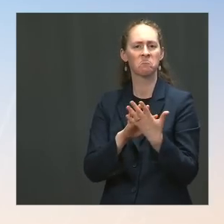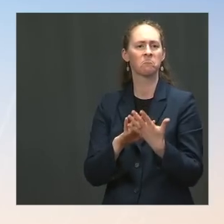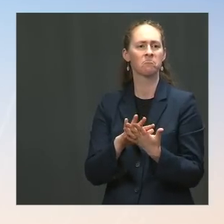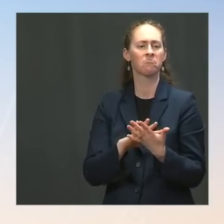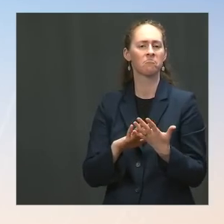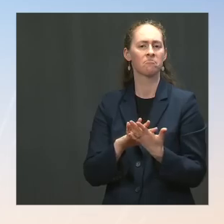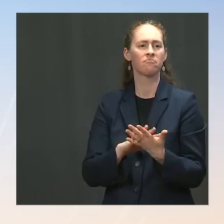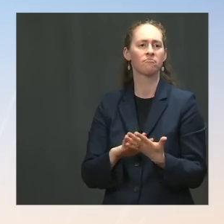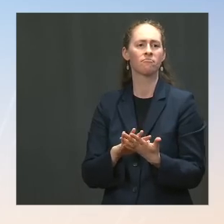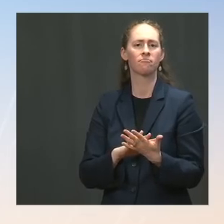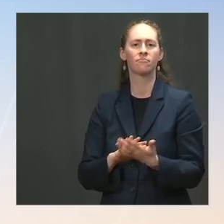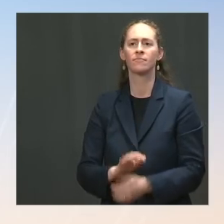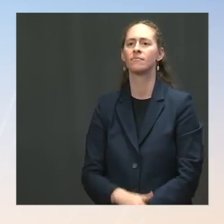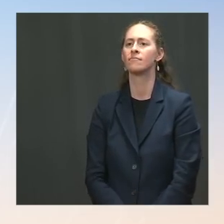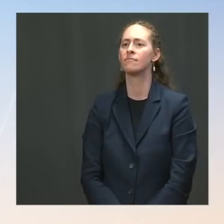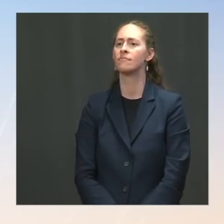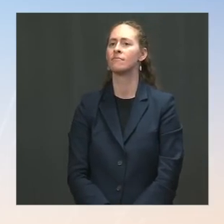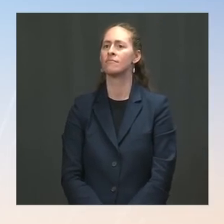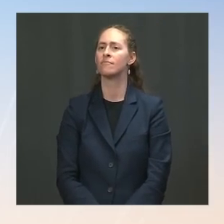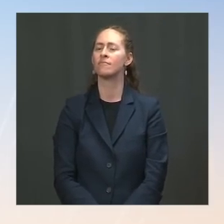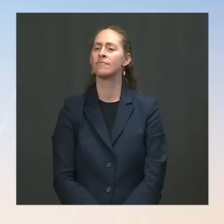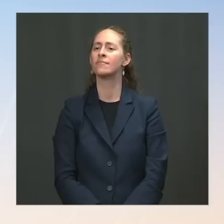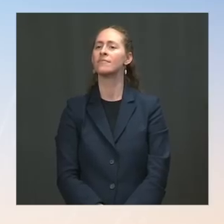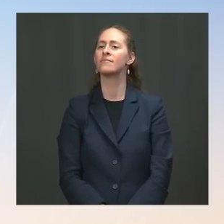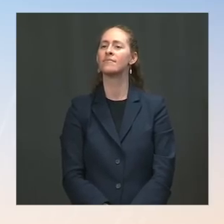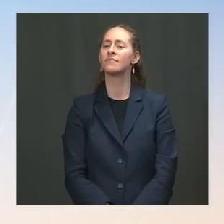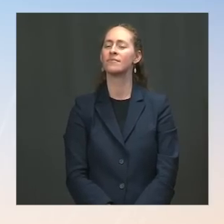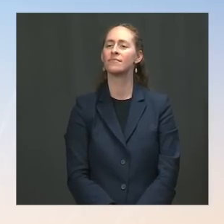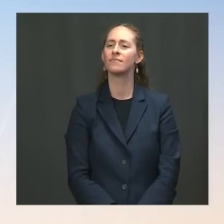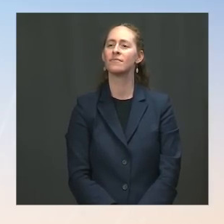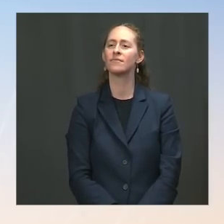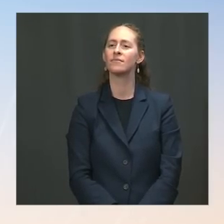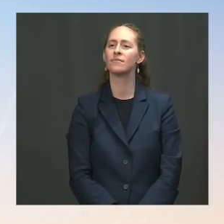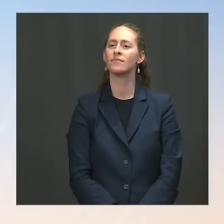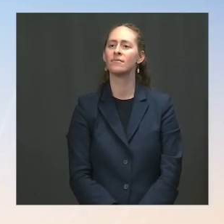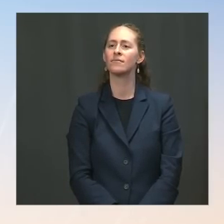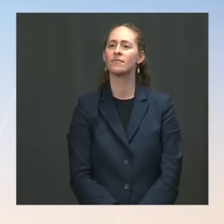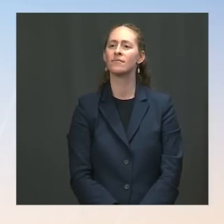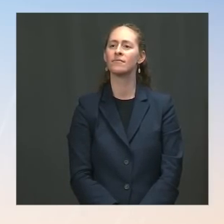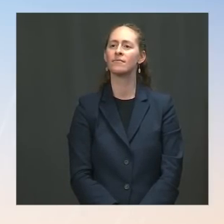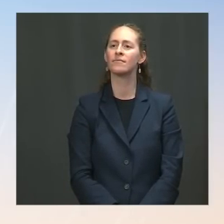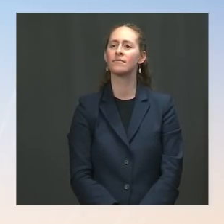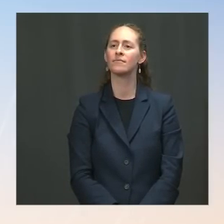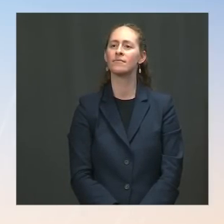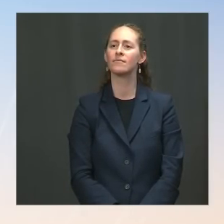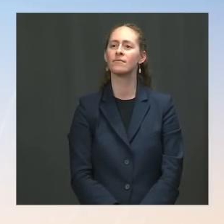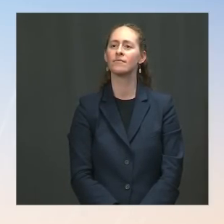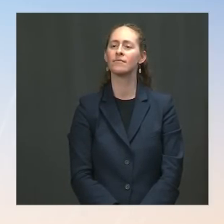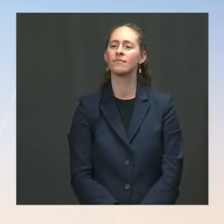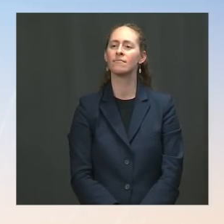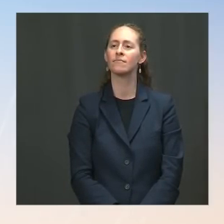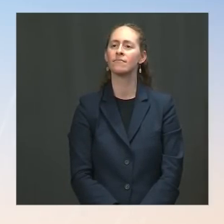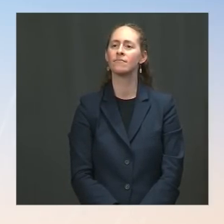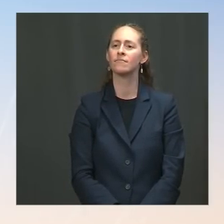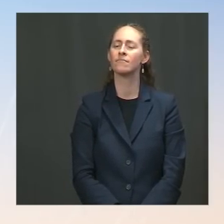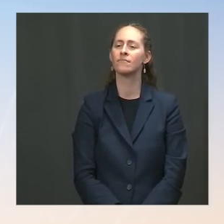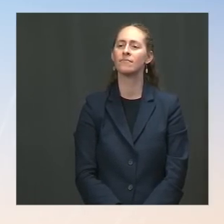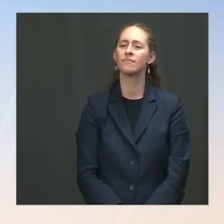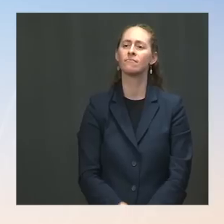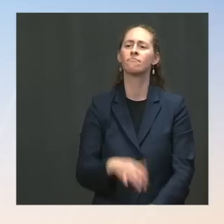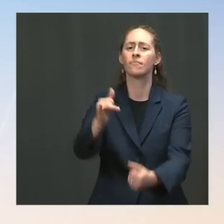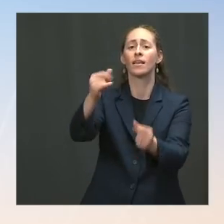that? Look, our fundamental view is that if you are pushing for legislation that makes it harder and not easier to